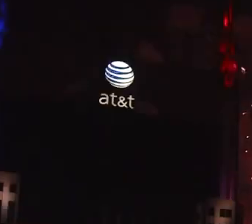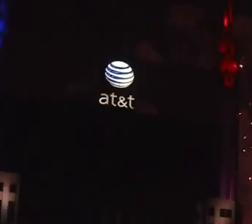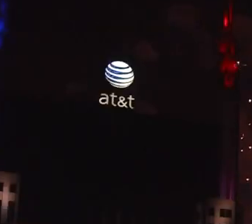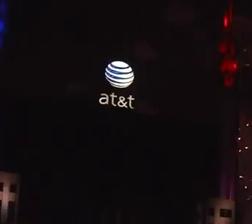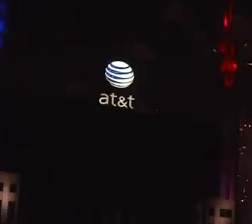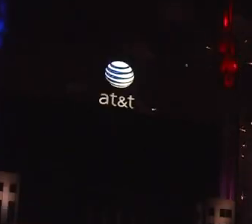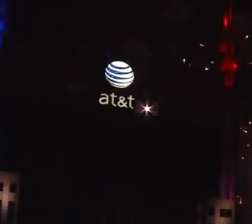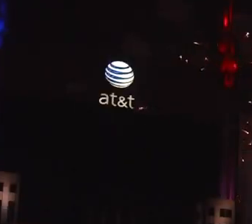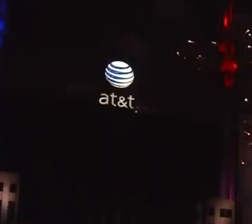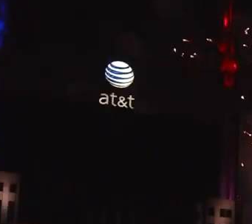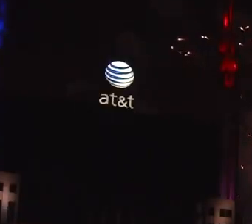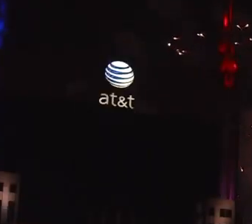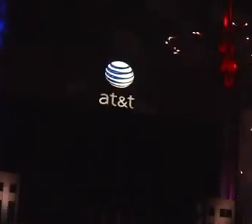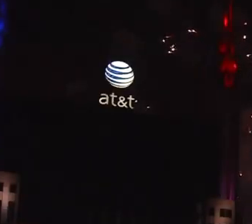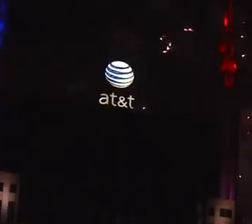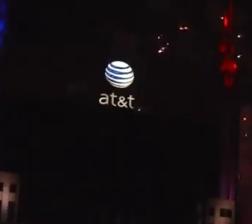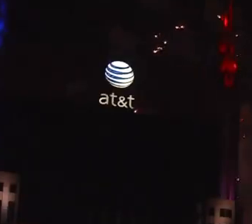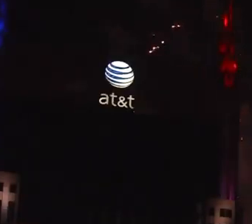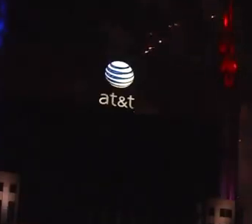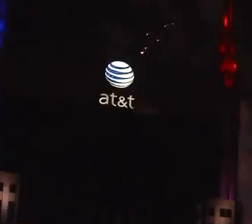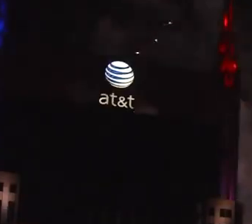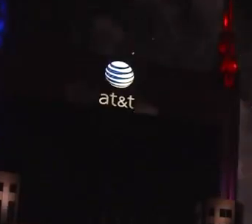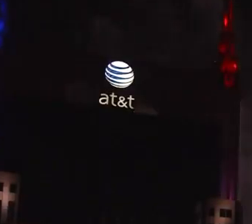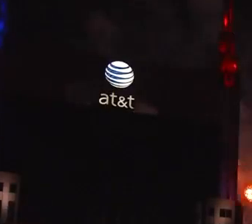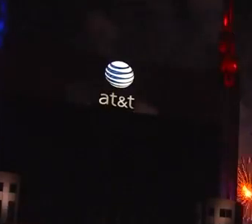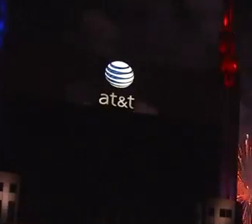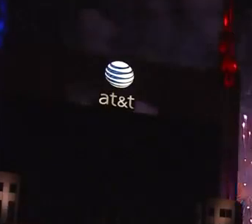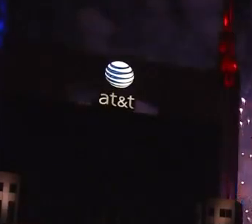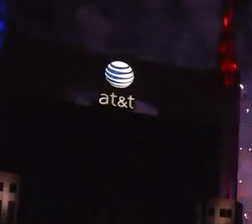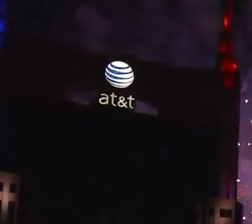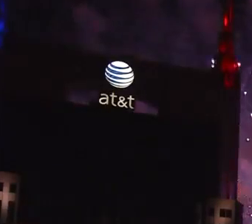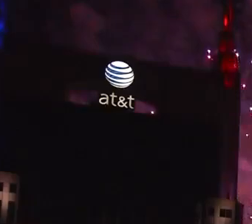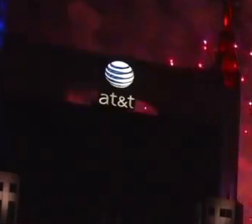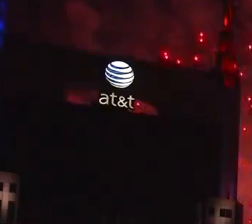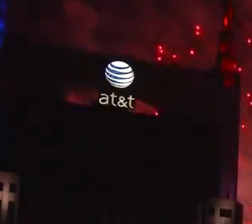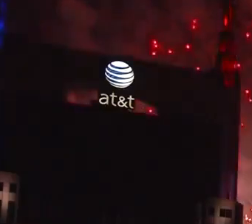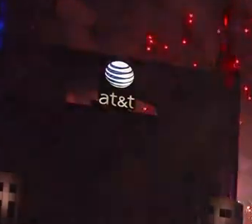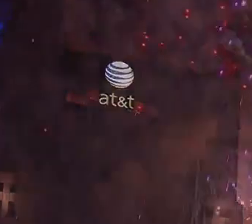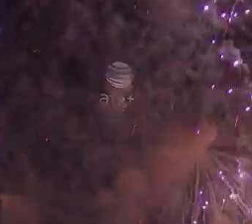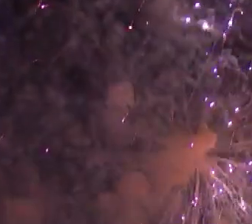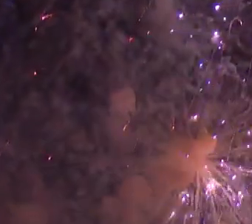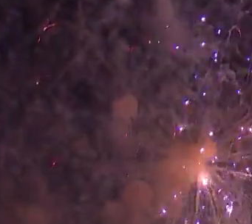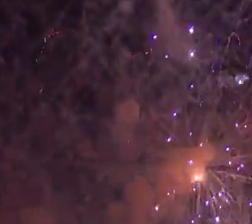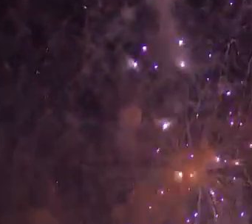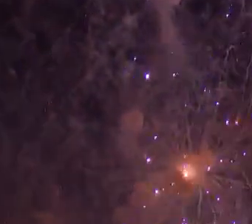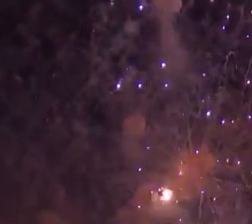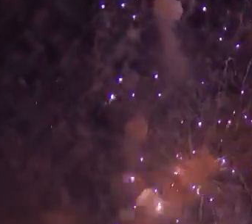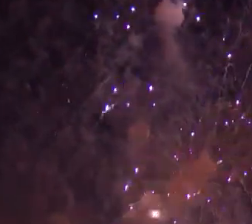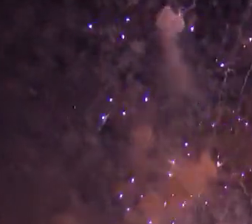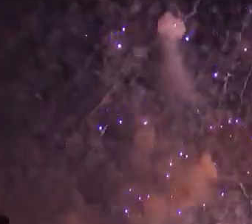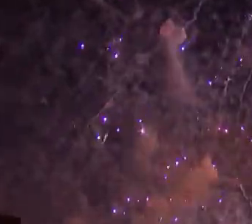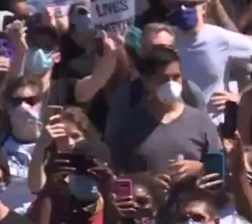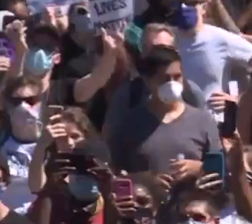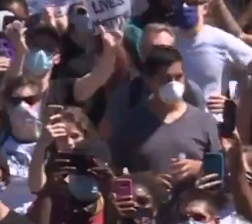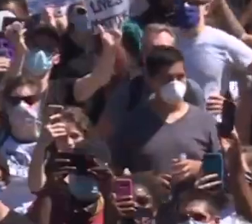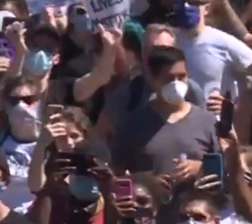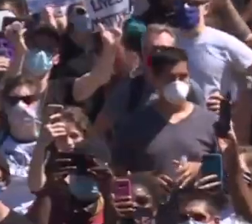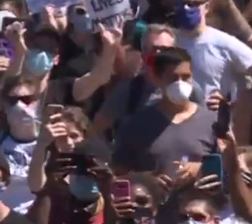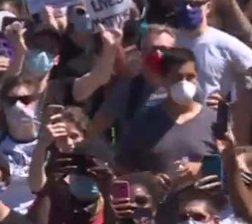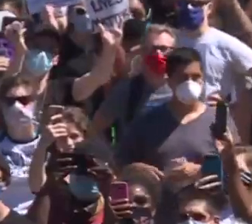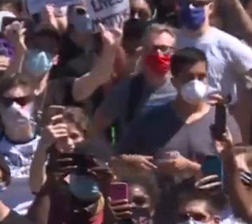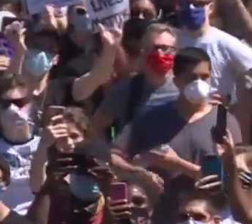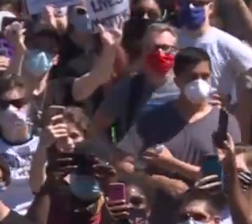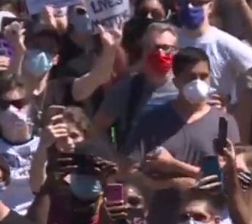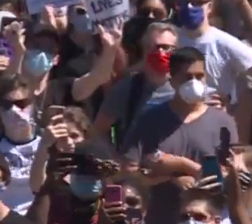time. Mayor Cooper also announced the city will be canceling the 4th of July fireworks scheduled for Saturday. Also on